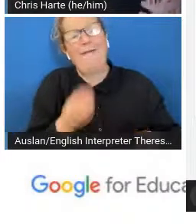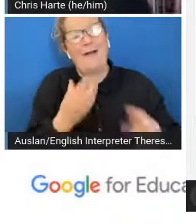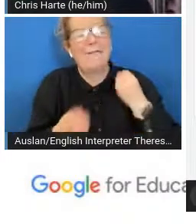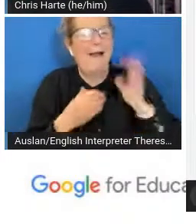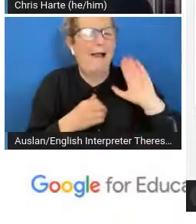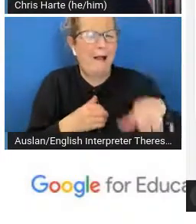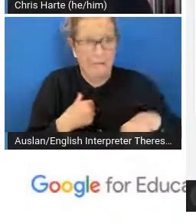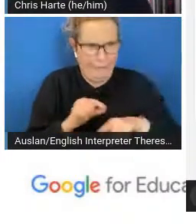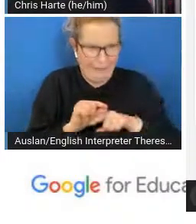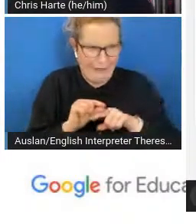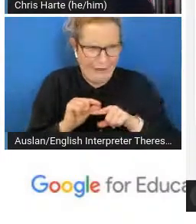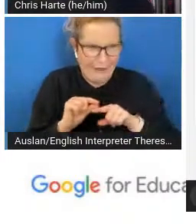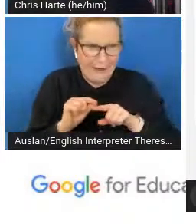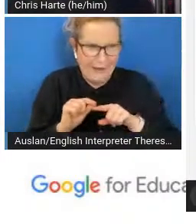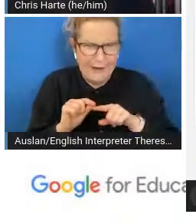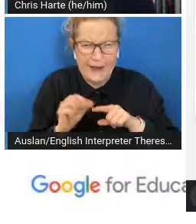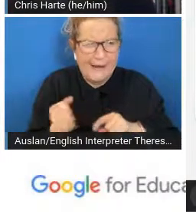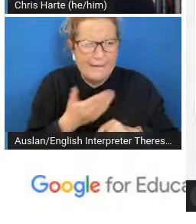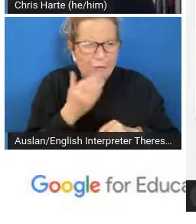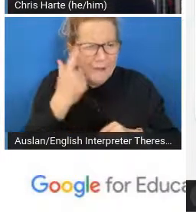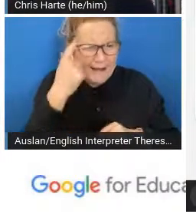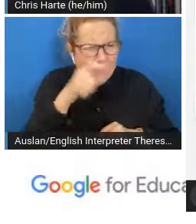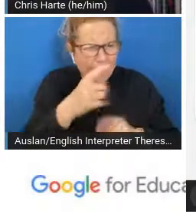just wrecked it.